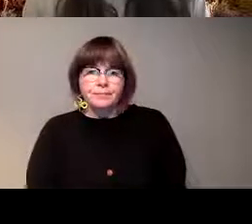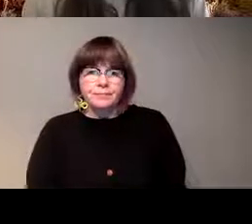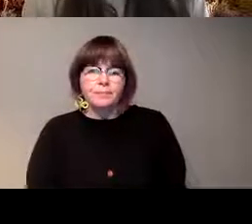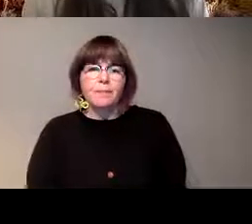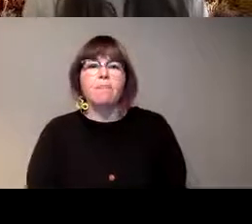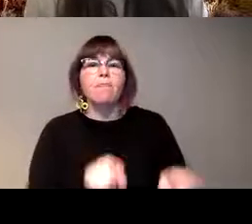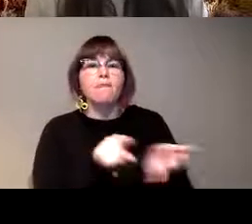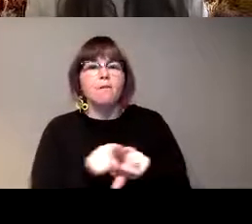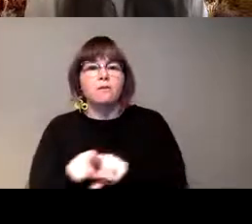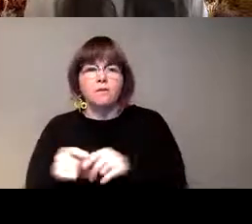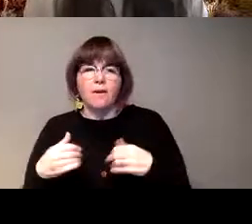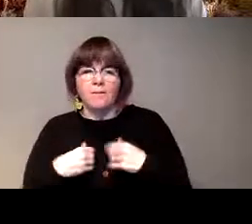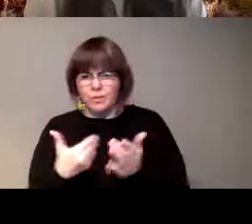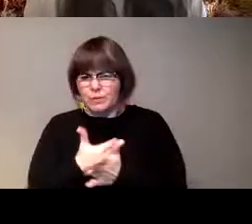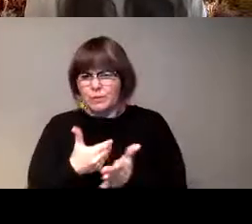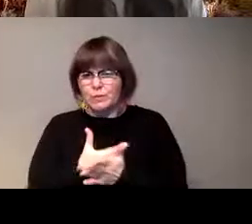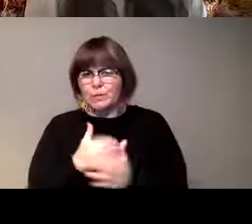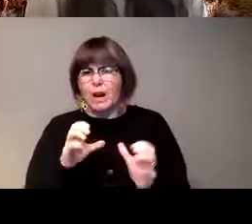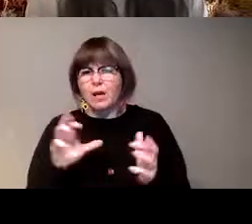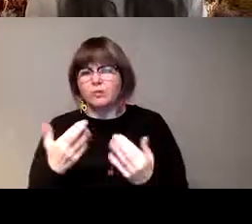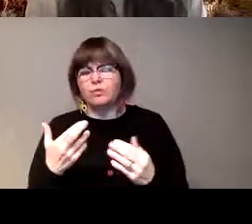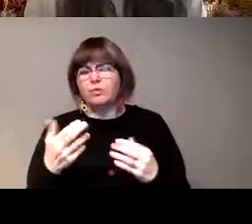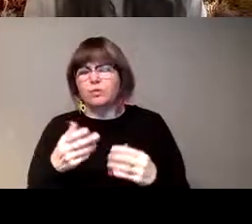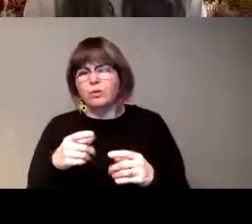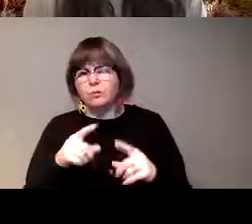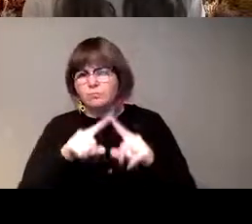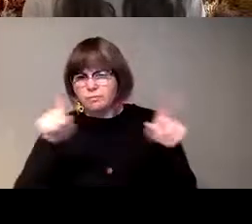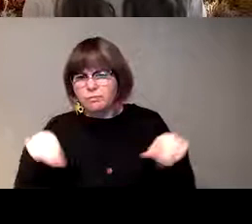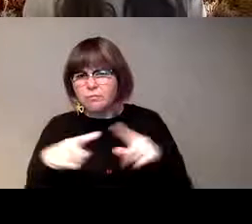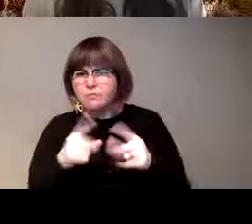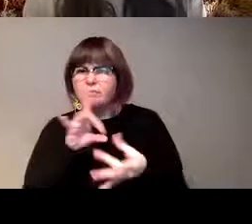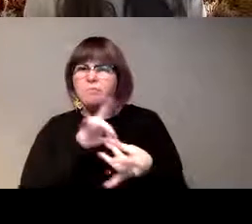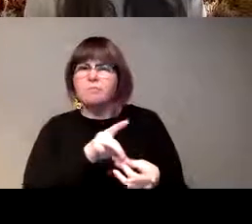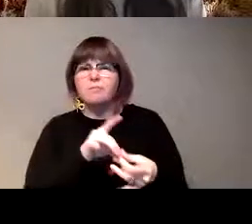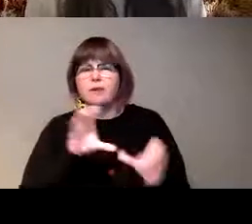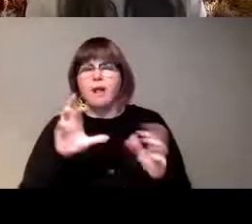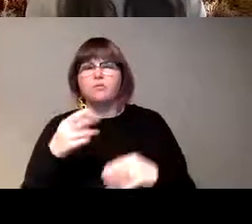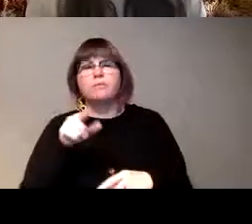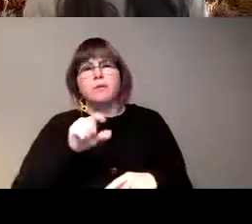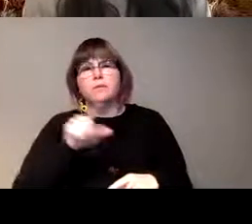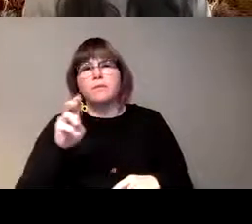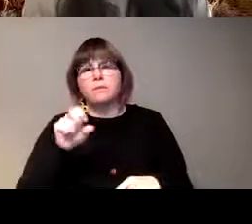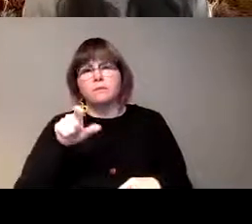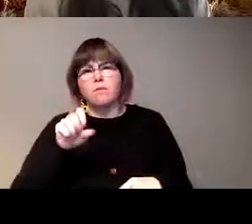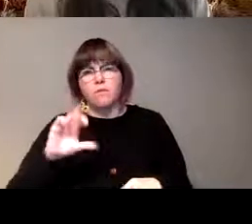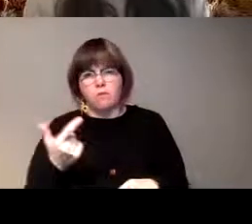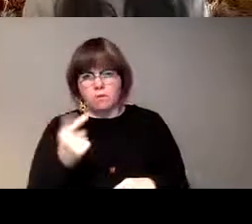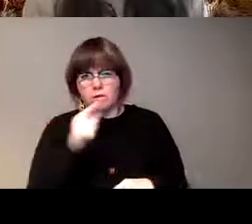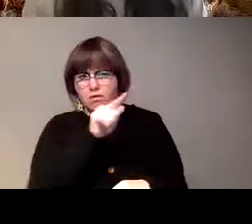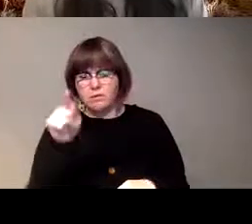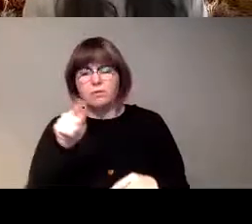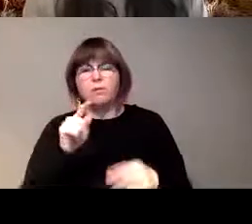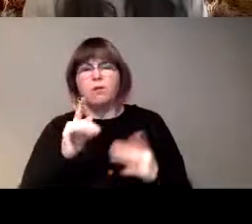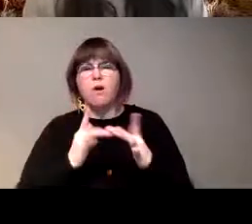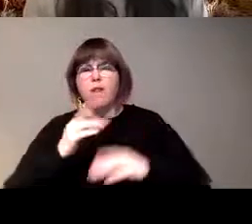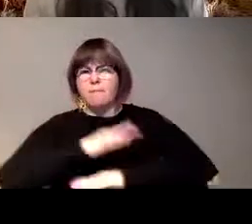We also have this new classroom interface that's affiliated with Zooniverse, classroom.zooniverse.org. It's an online